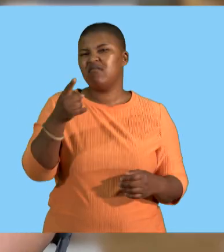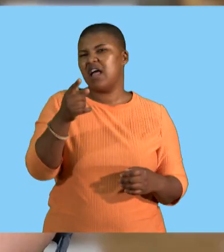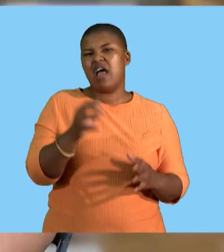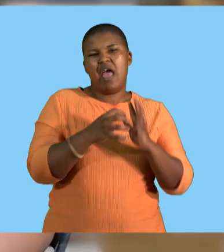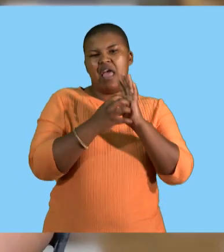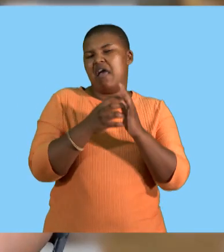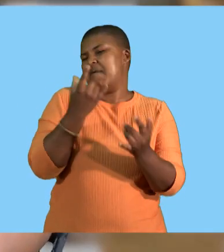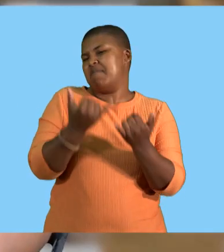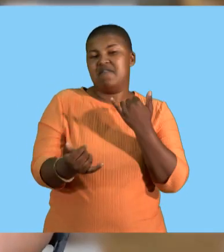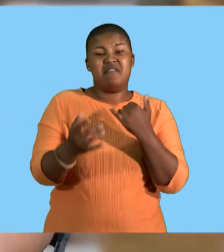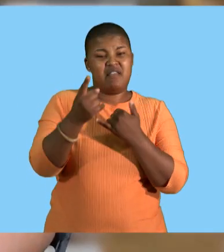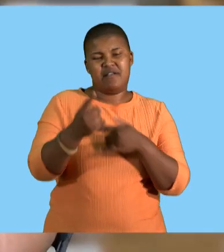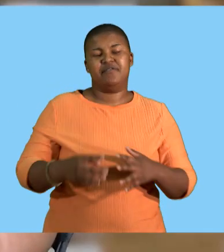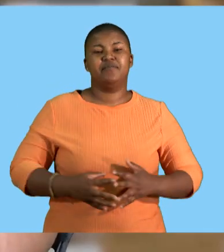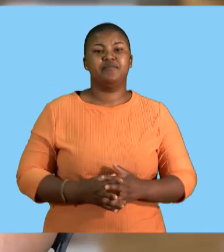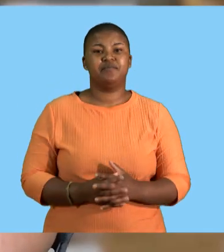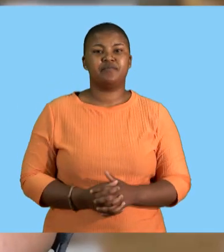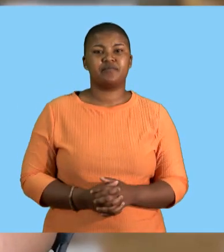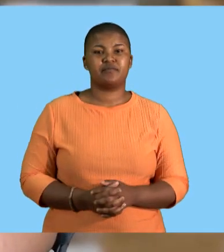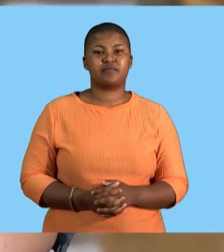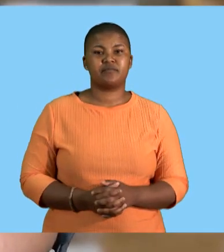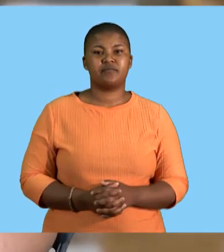another mistake that he made.